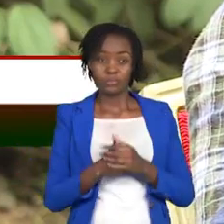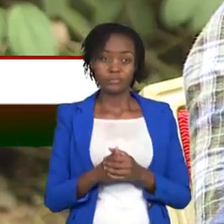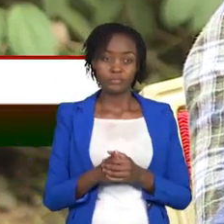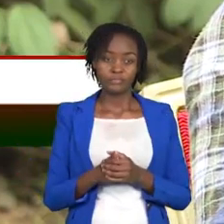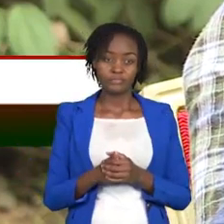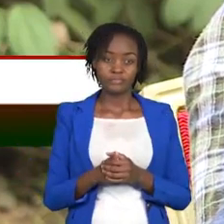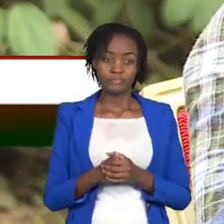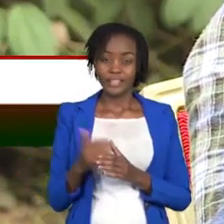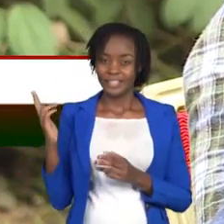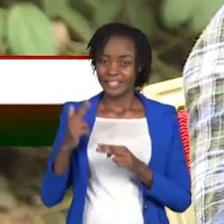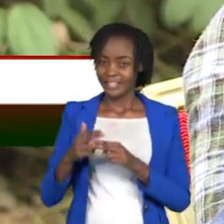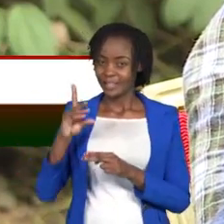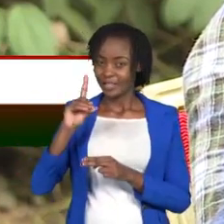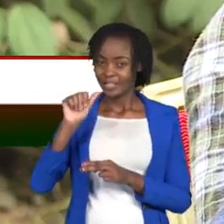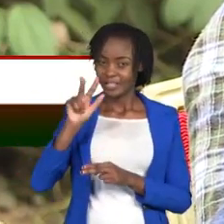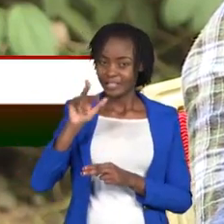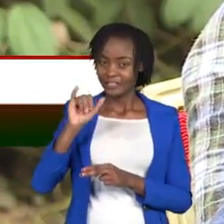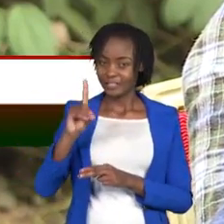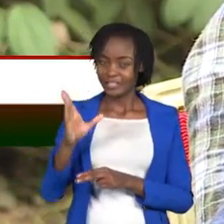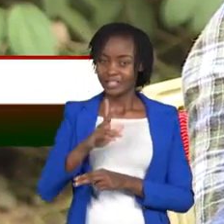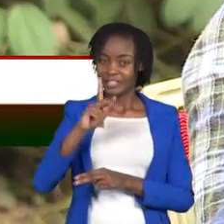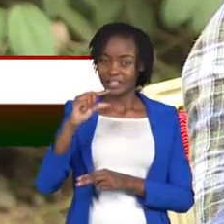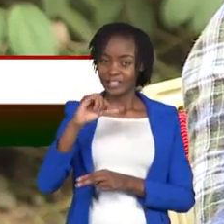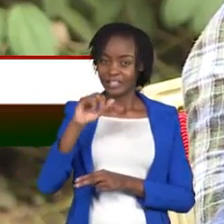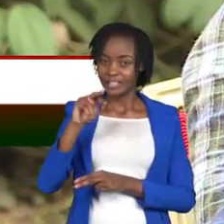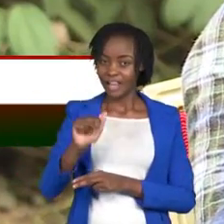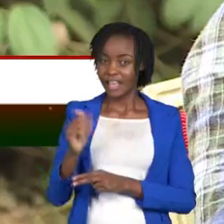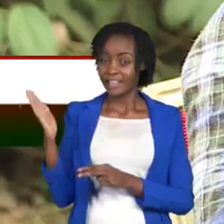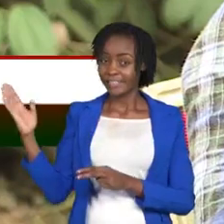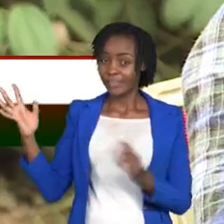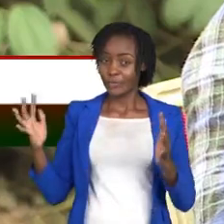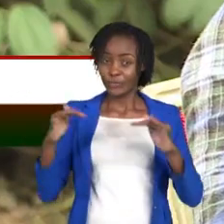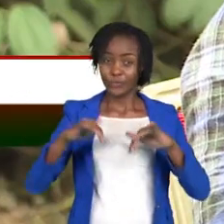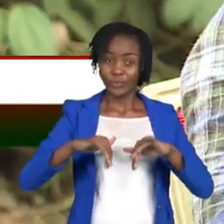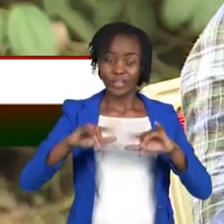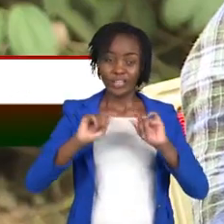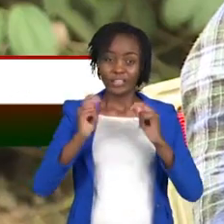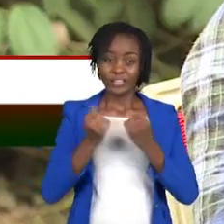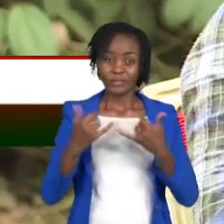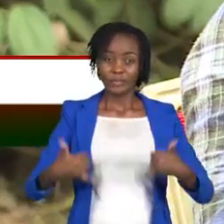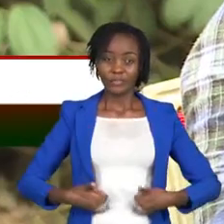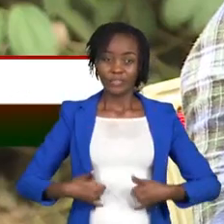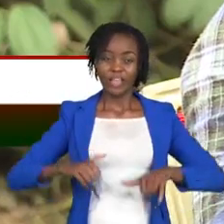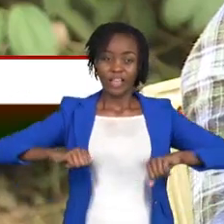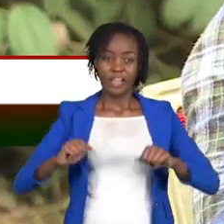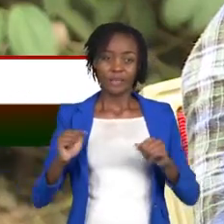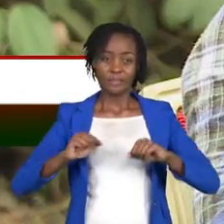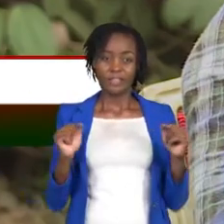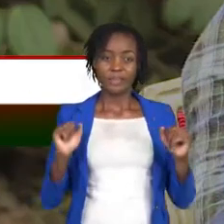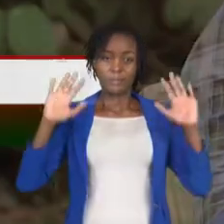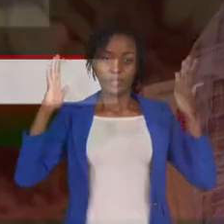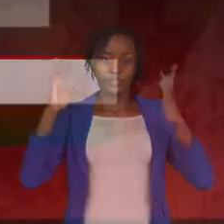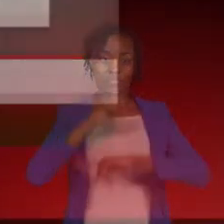today. You've been with me, David Kagina, and a very amazing panel of youths. Happy Mashujaa Day.